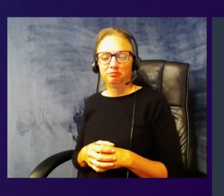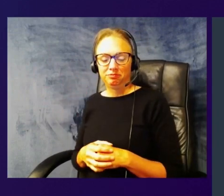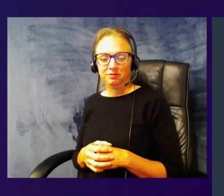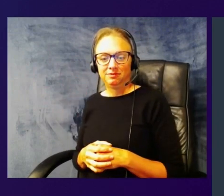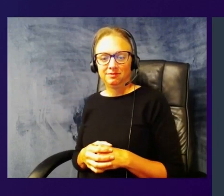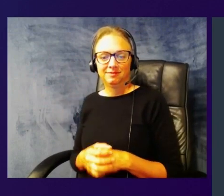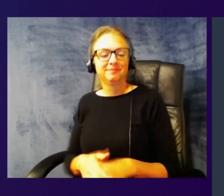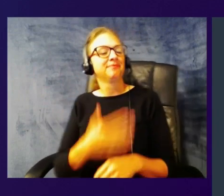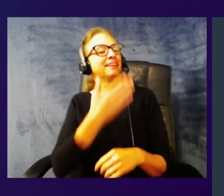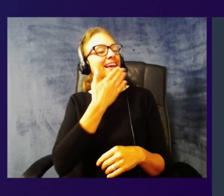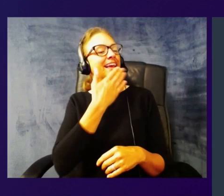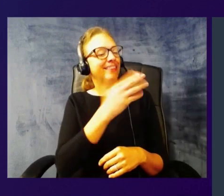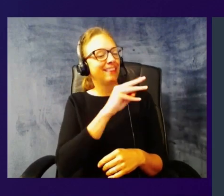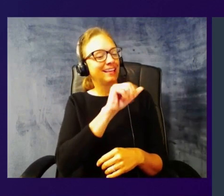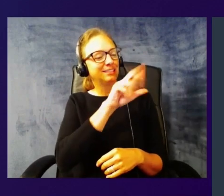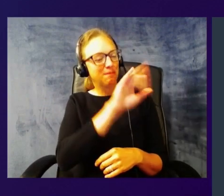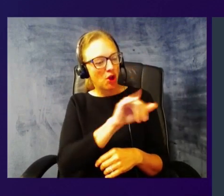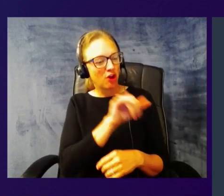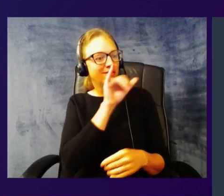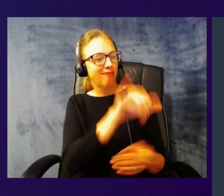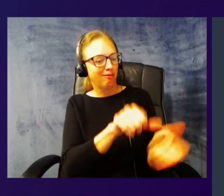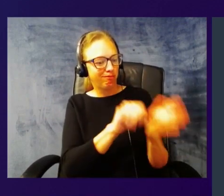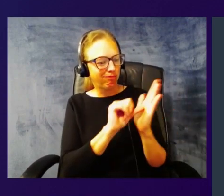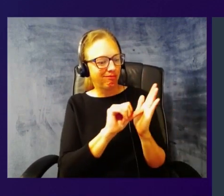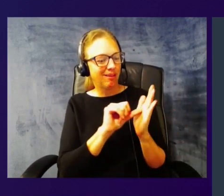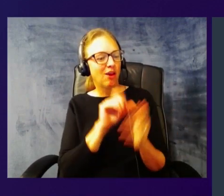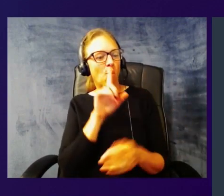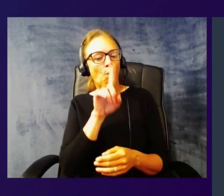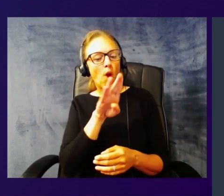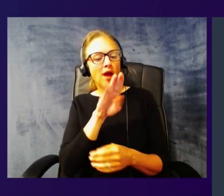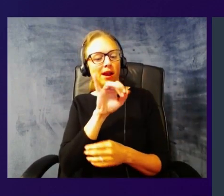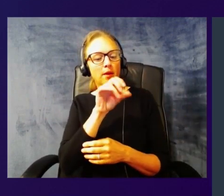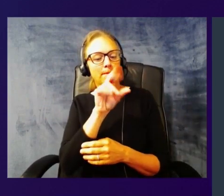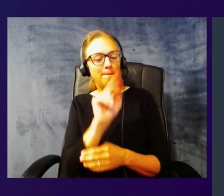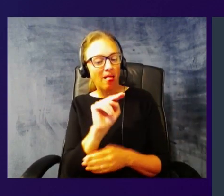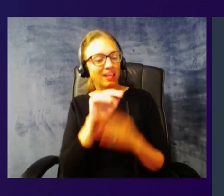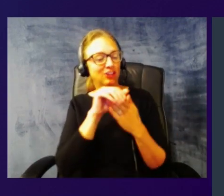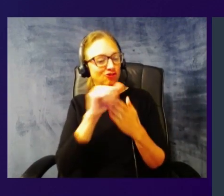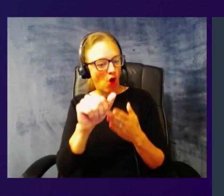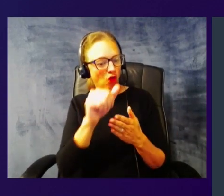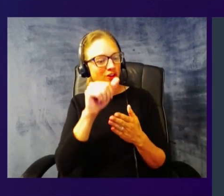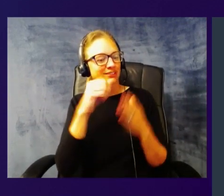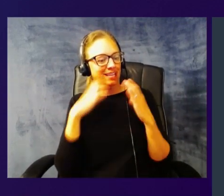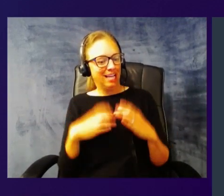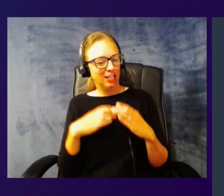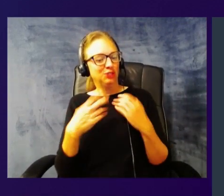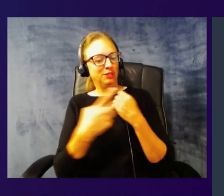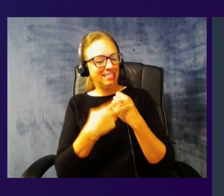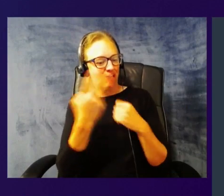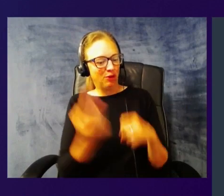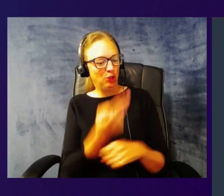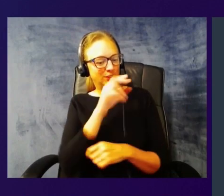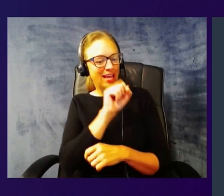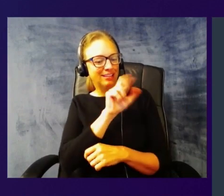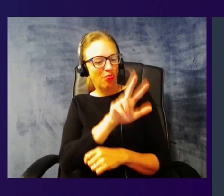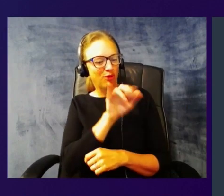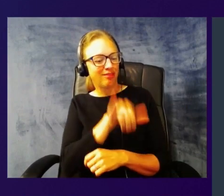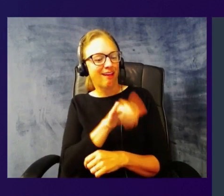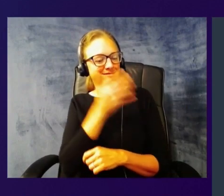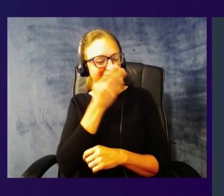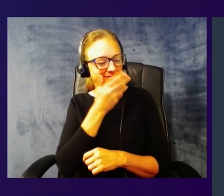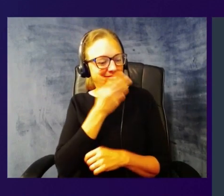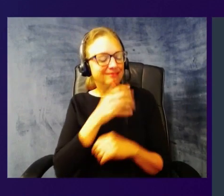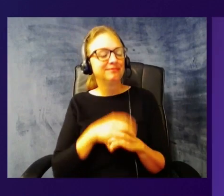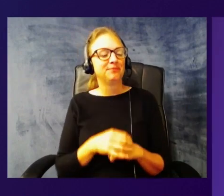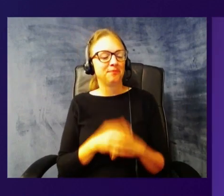Mary. That's pretty impressive, $1 billion that customers have saved just by deploying S3 intelligent tiering. Yeah. That is amazing. So let's